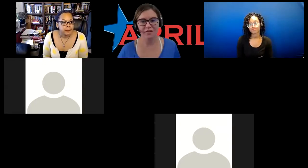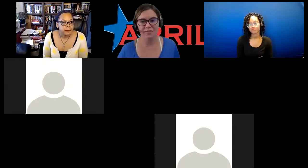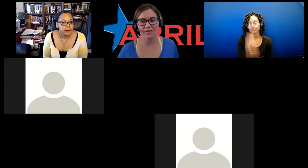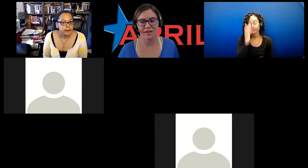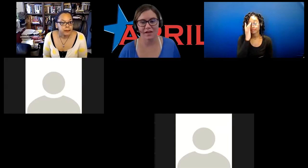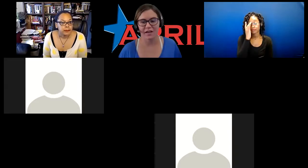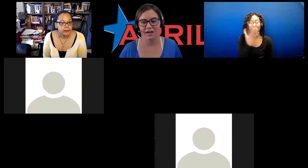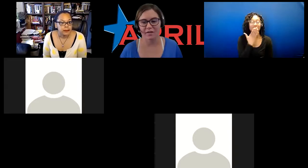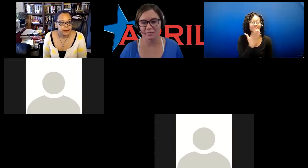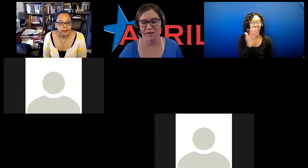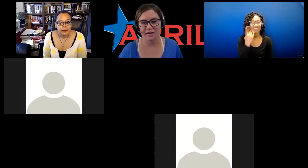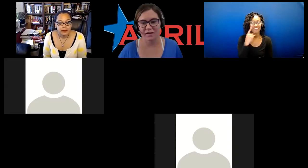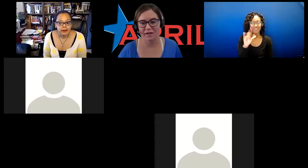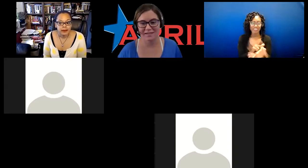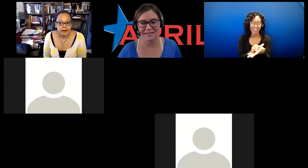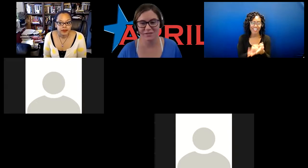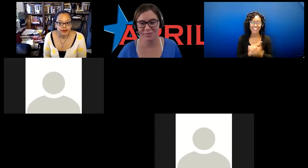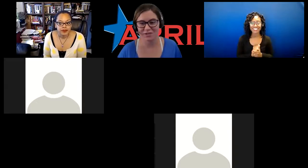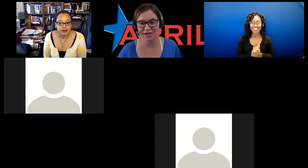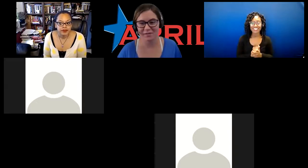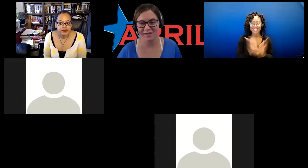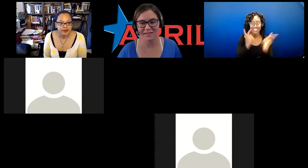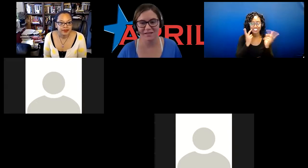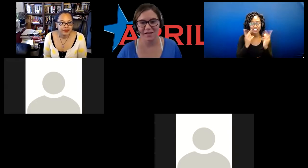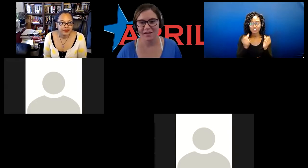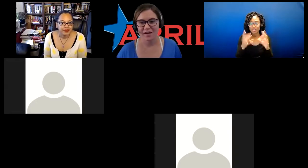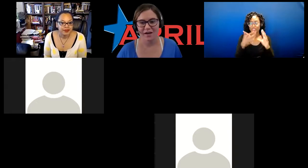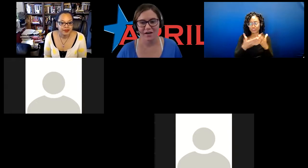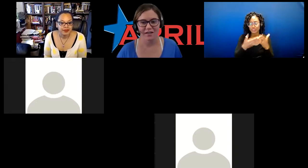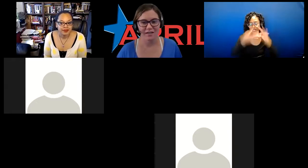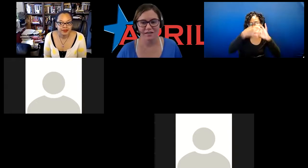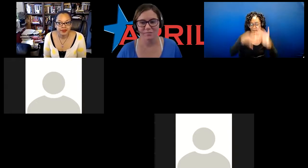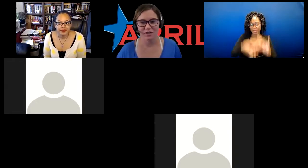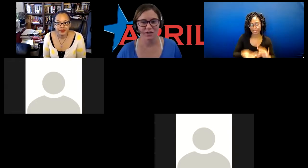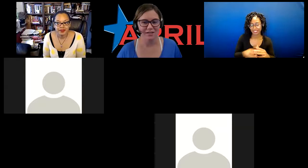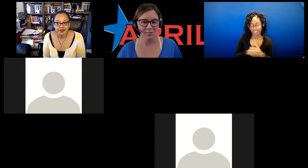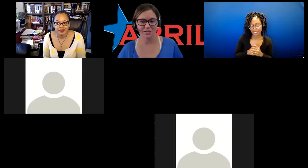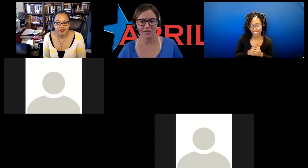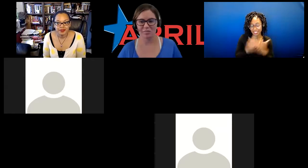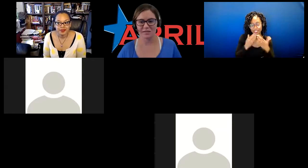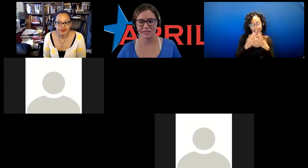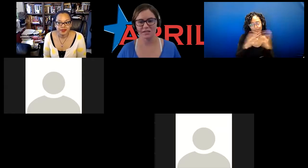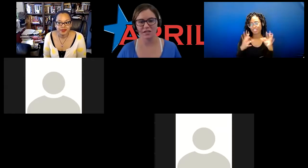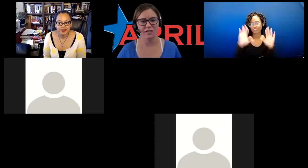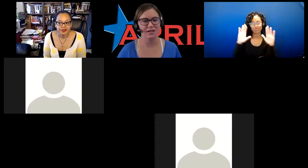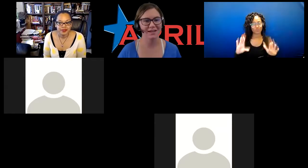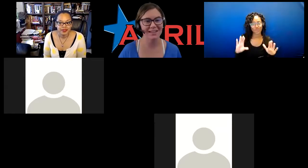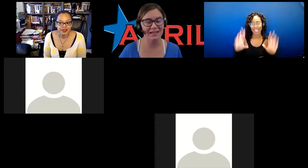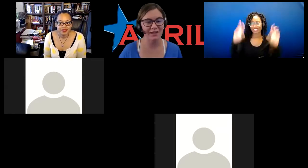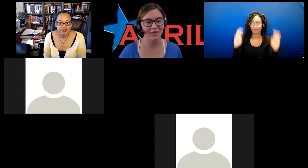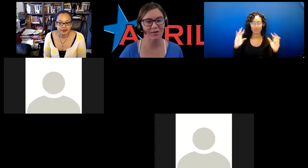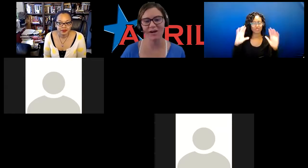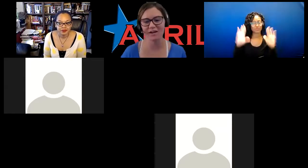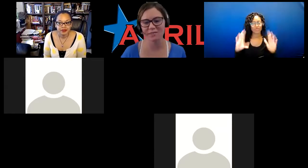Thank you for that. And I see so much great comments. Thanks so much. Great topics, great presentation.